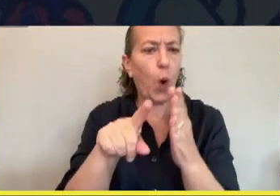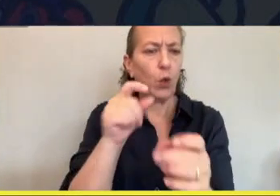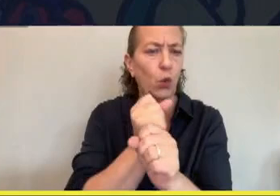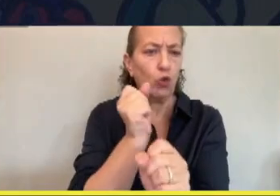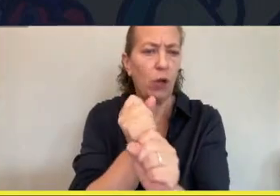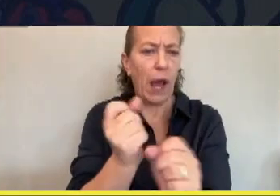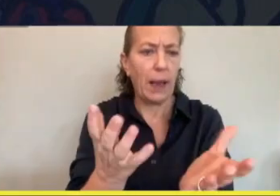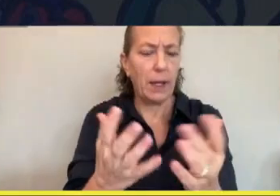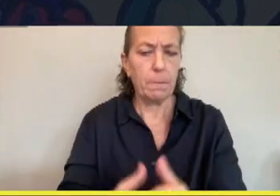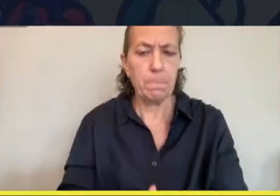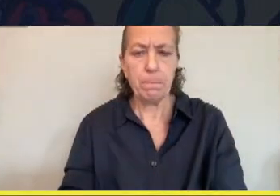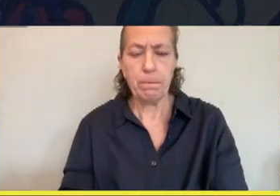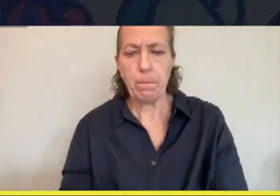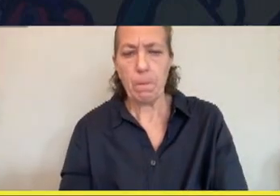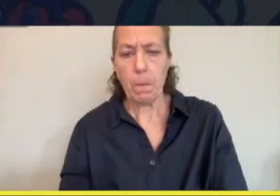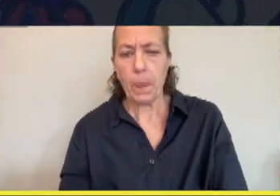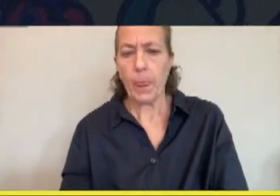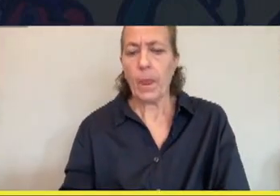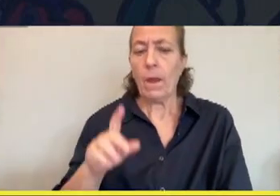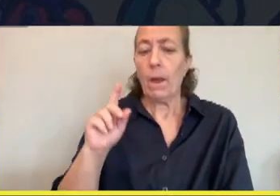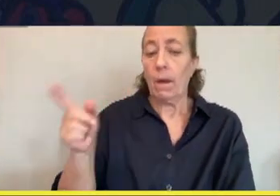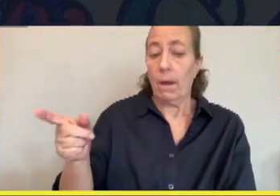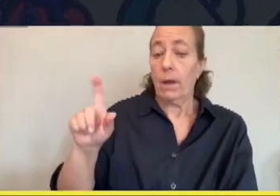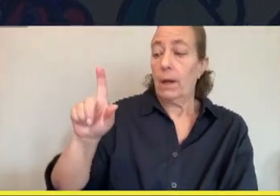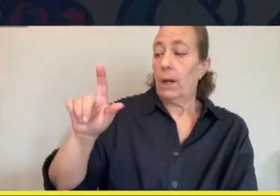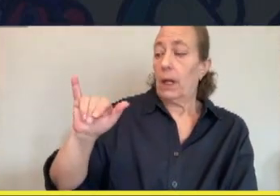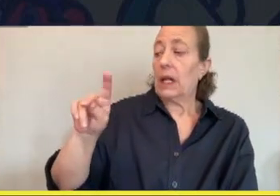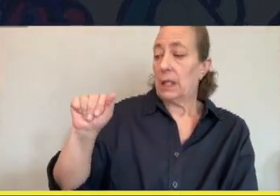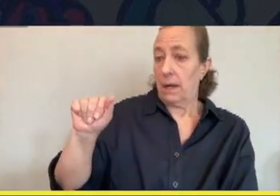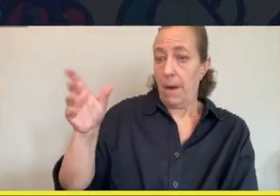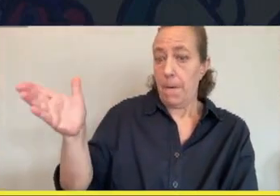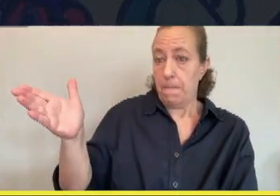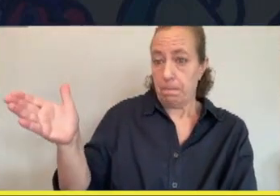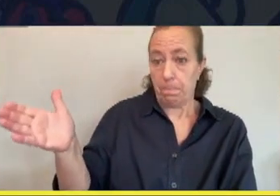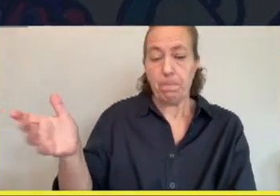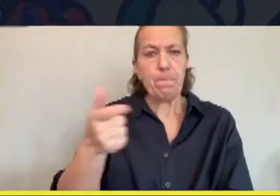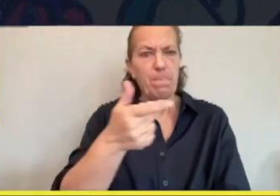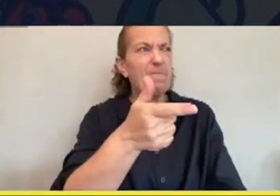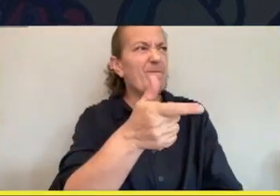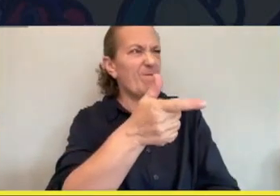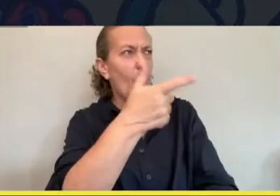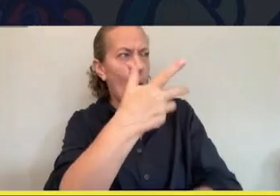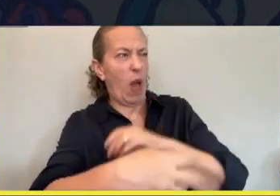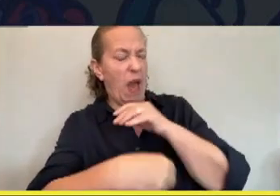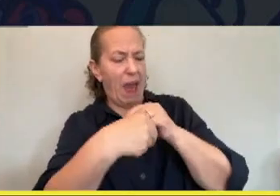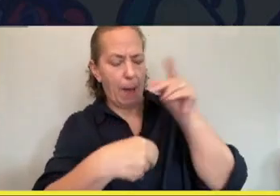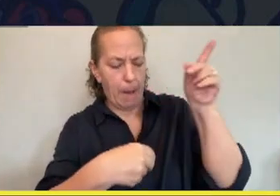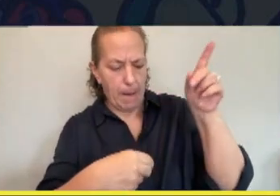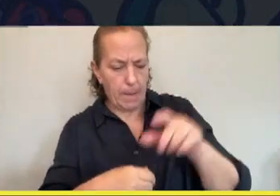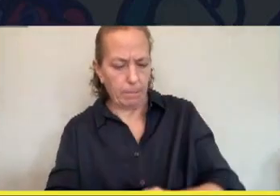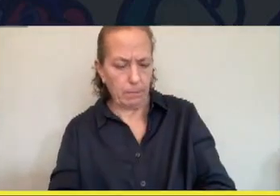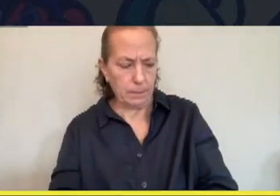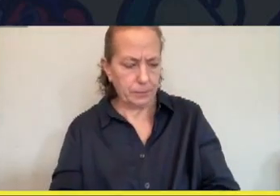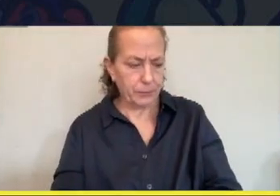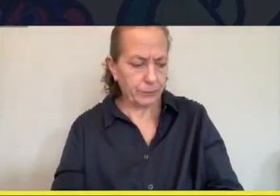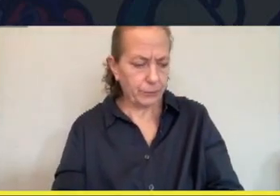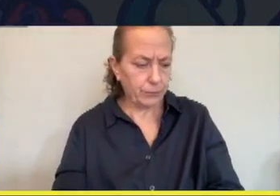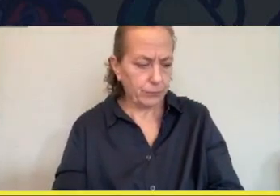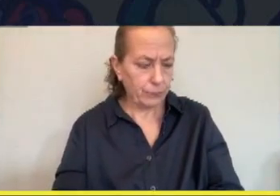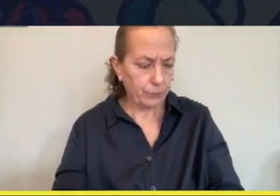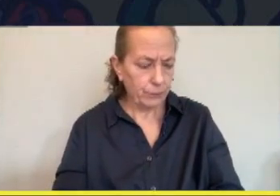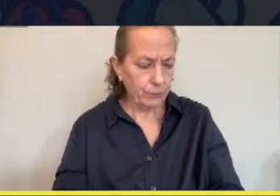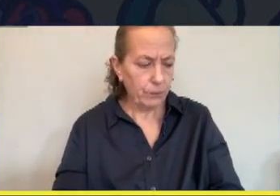Linda, yes. And just to build upon that, I think programs that are accessible to people